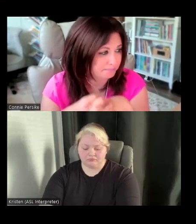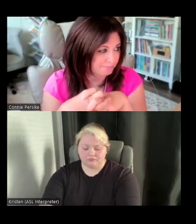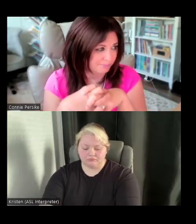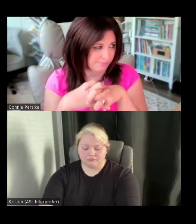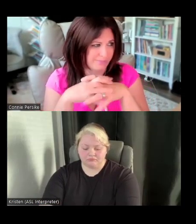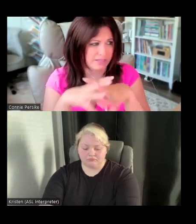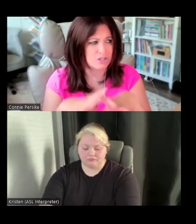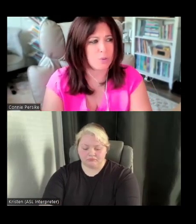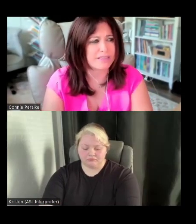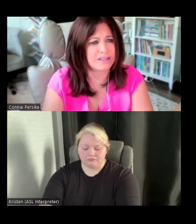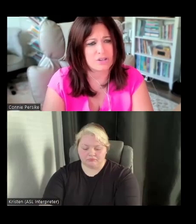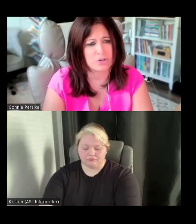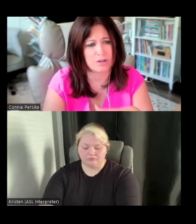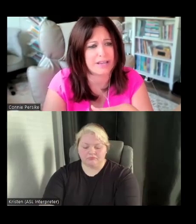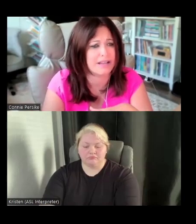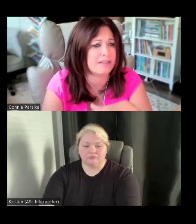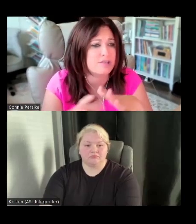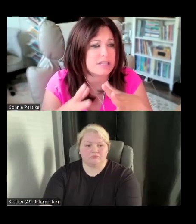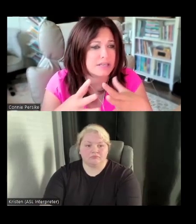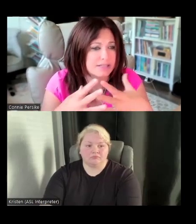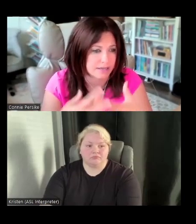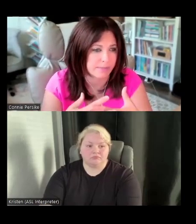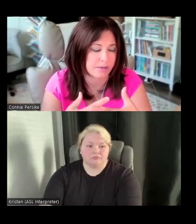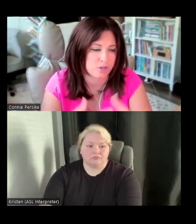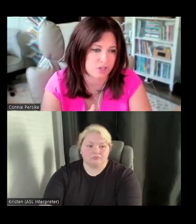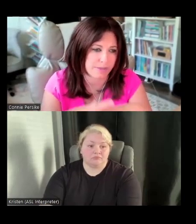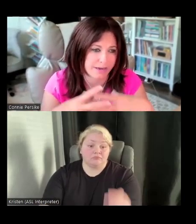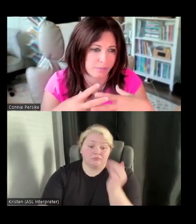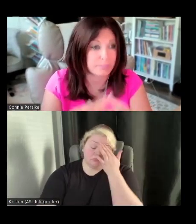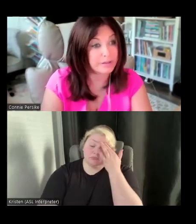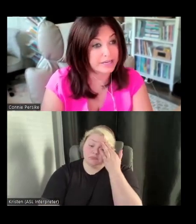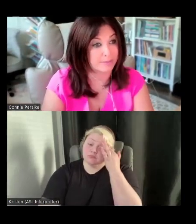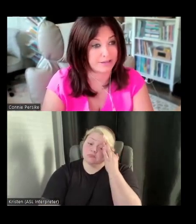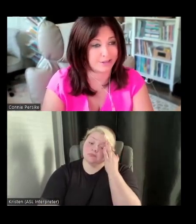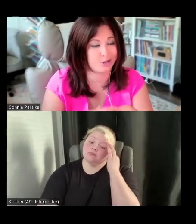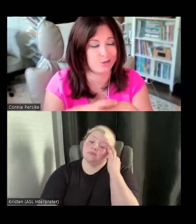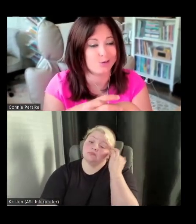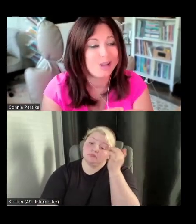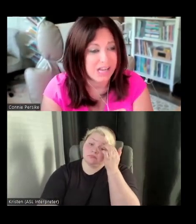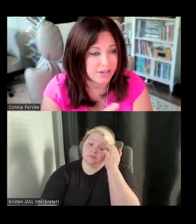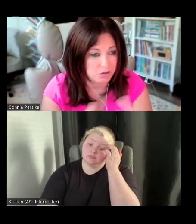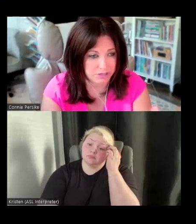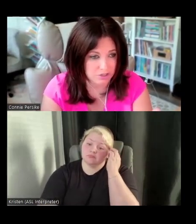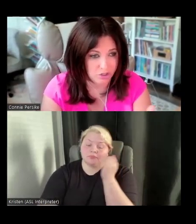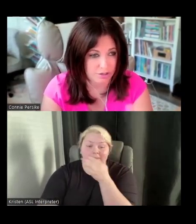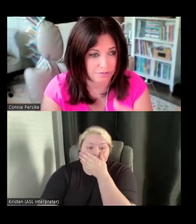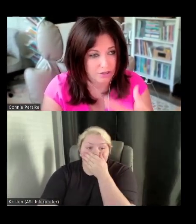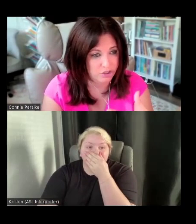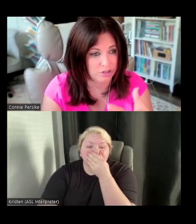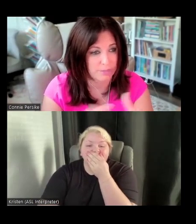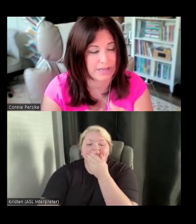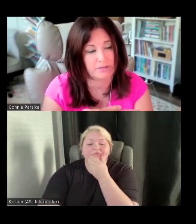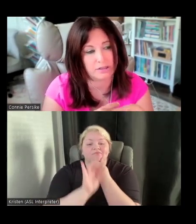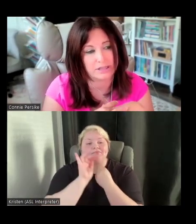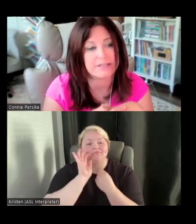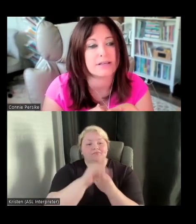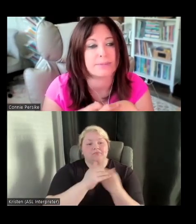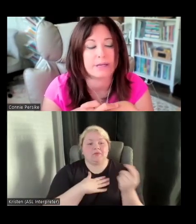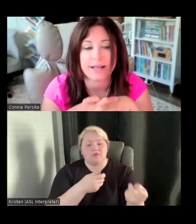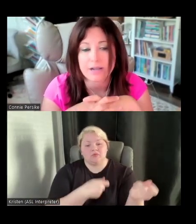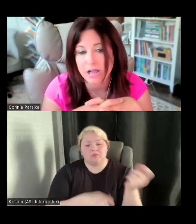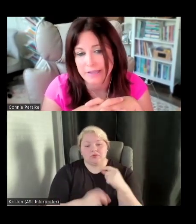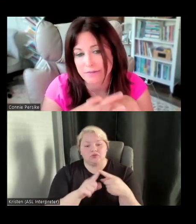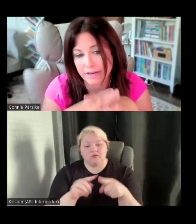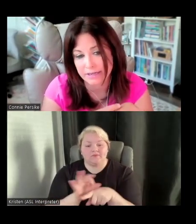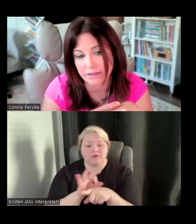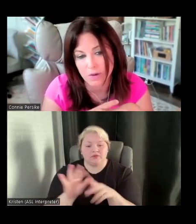Okay, so within the toolkit, there's the assessment, which is my replacement to a traditional functional behavioral assessment,